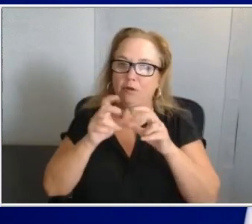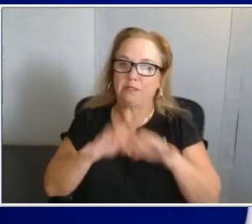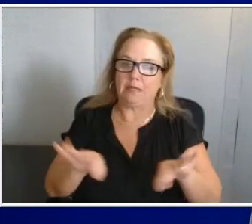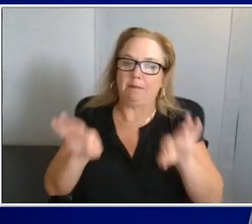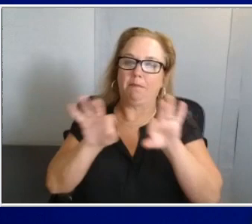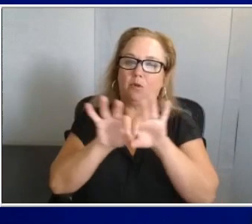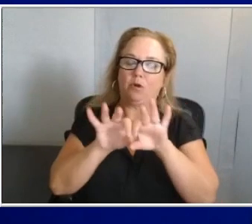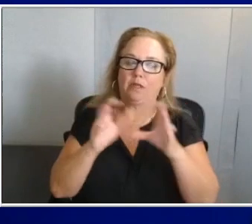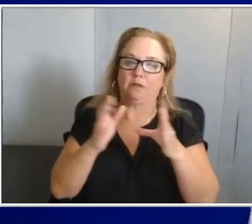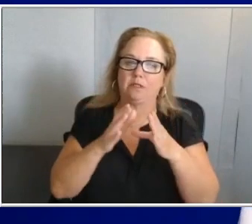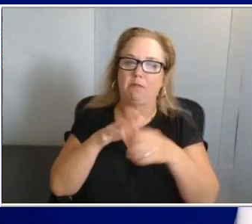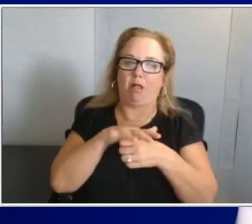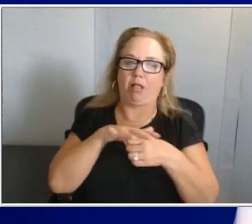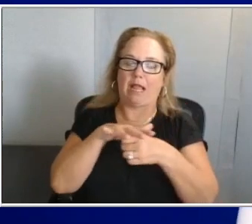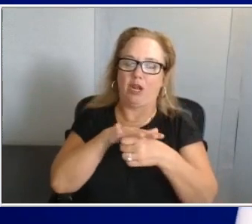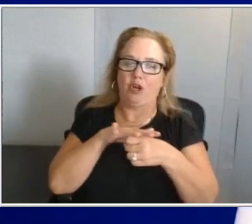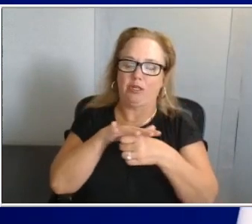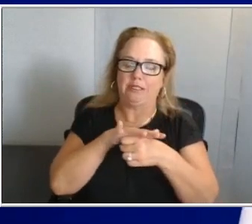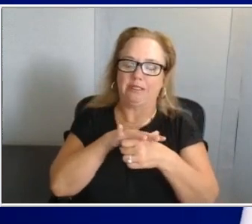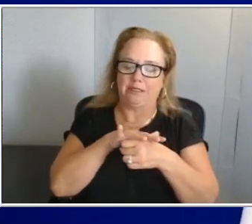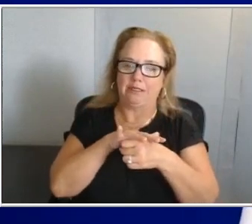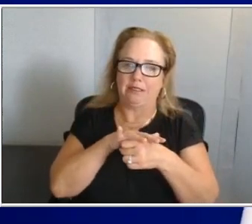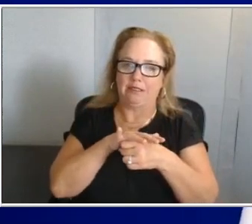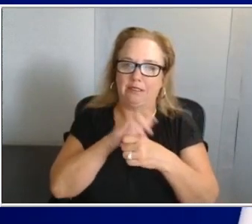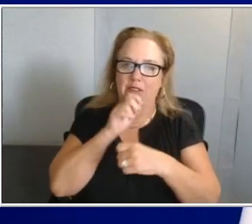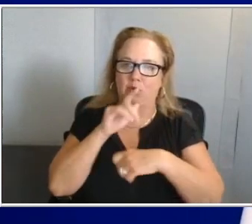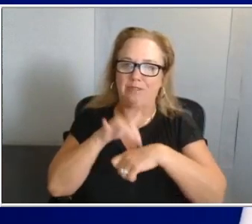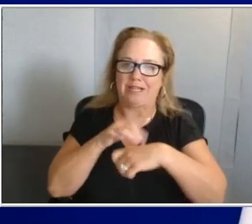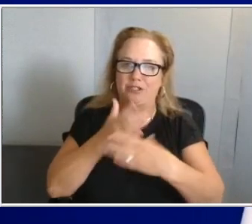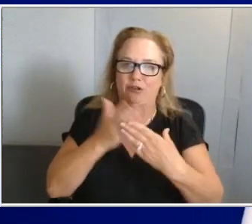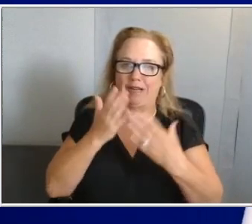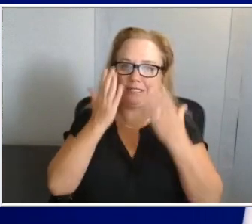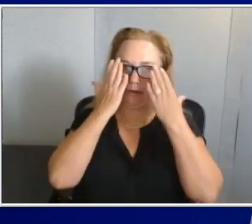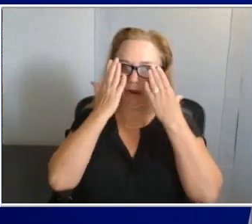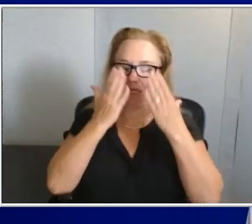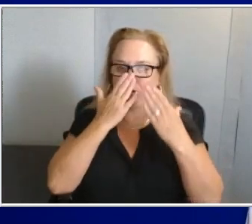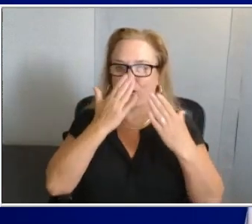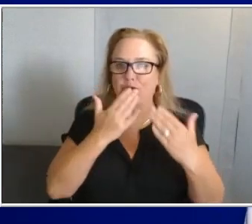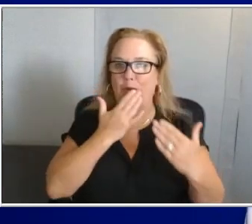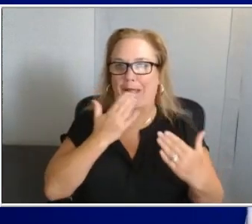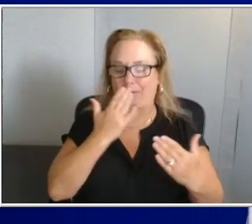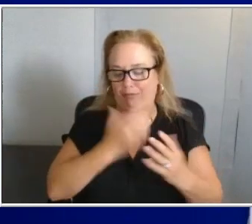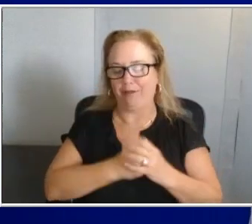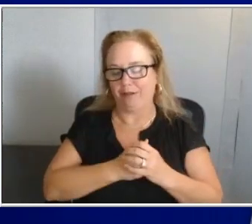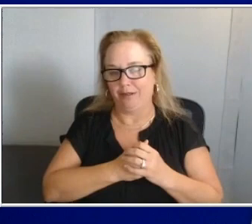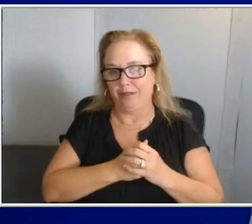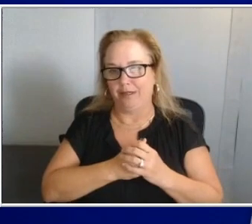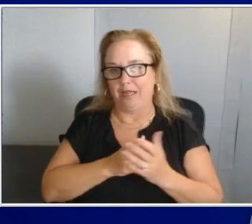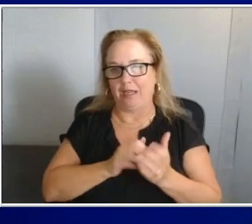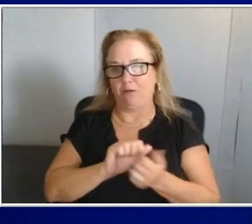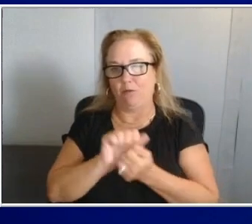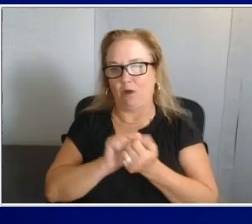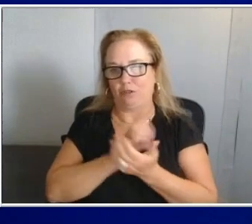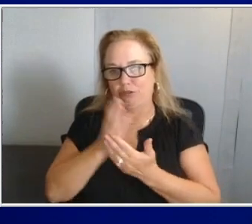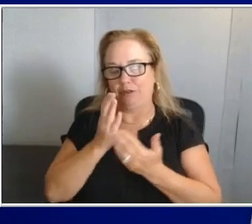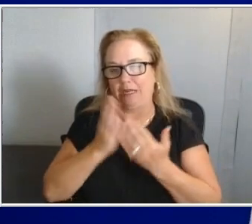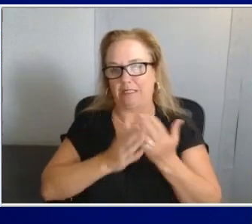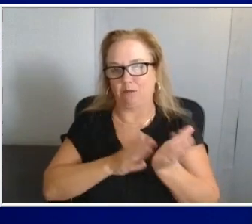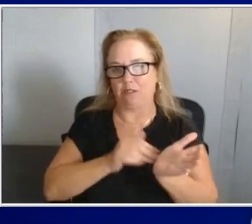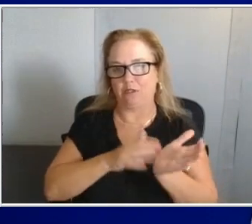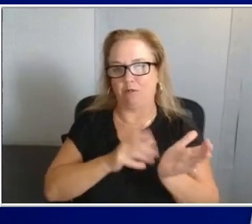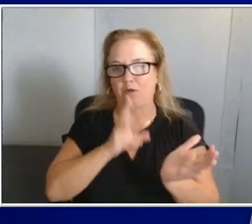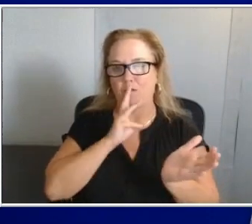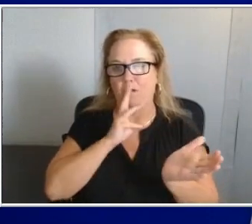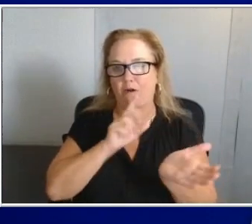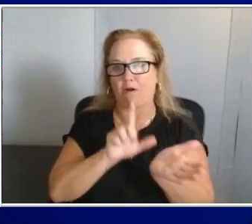small enclosed spaces to not touch your hands to your eyes, your nose, your mouth, and use frequent hand hygiene either with soap and water or